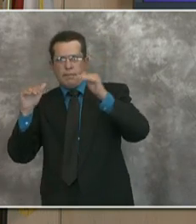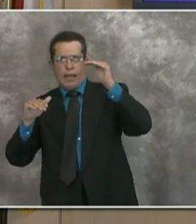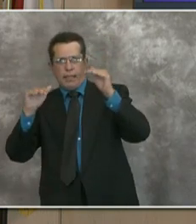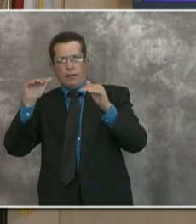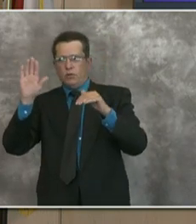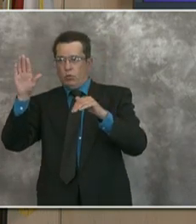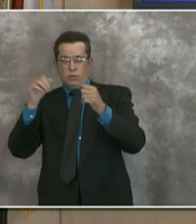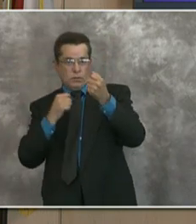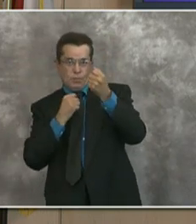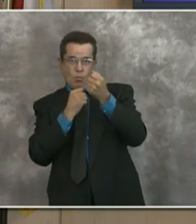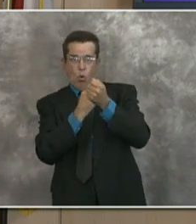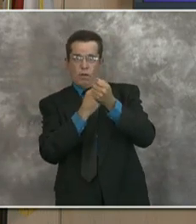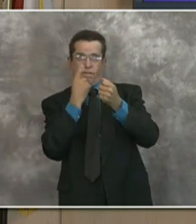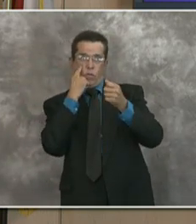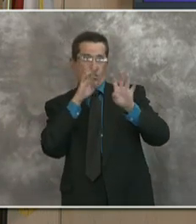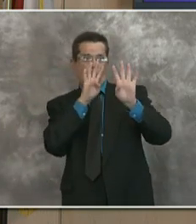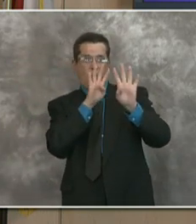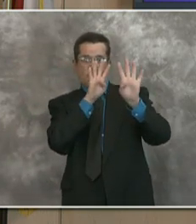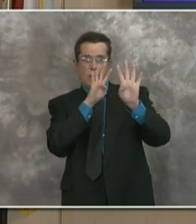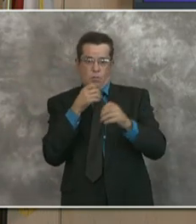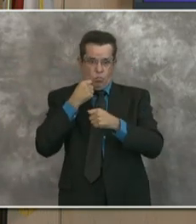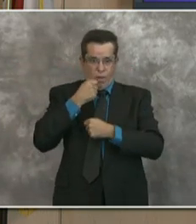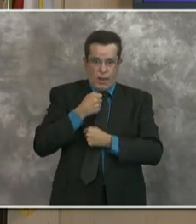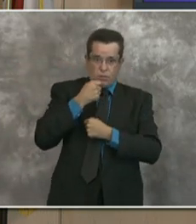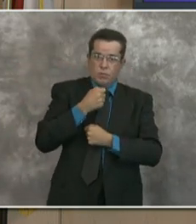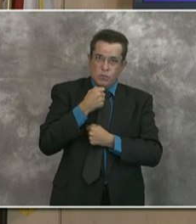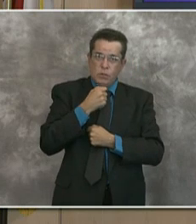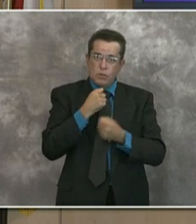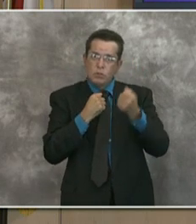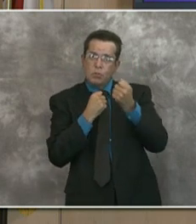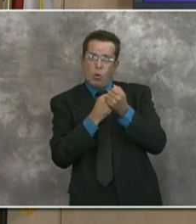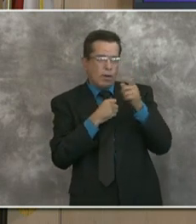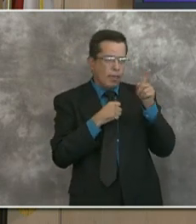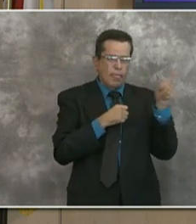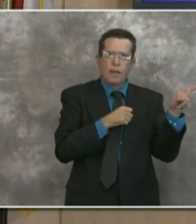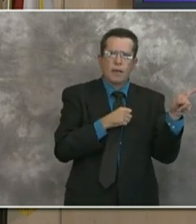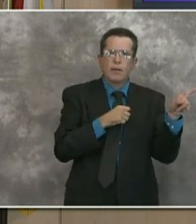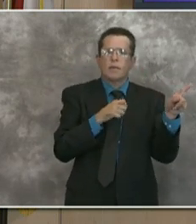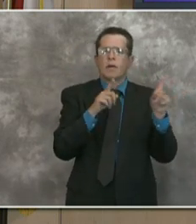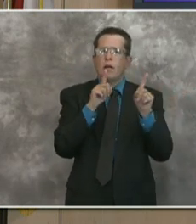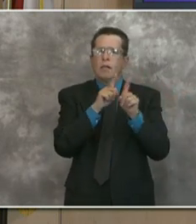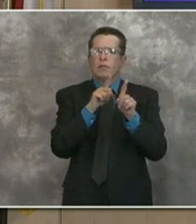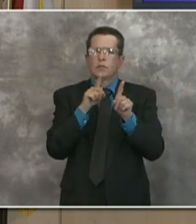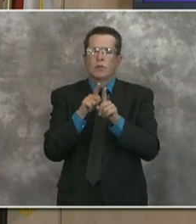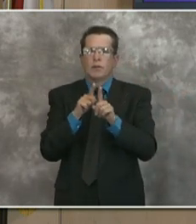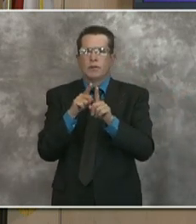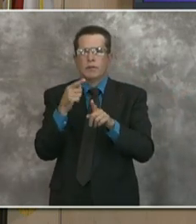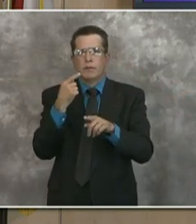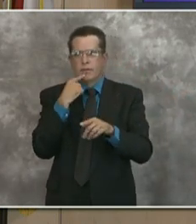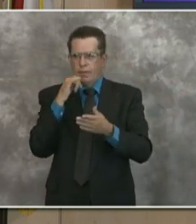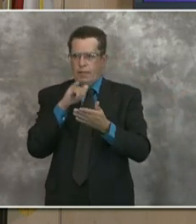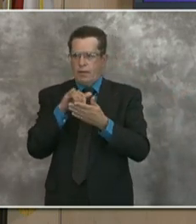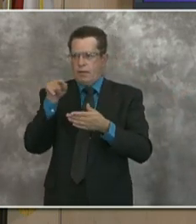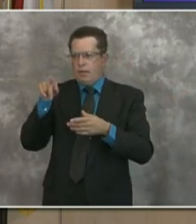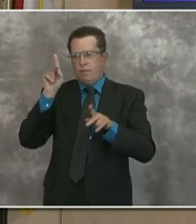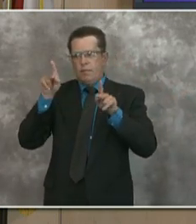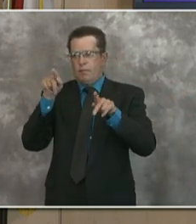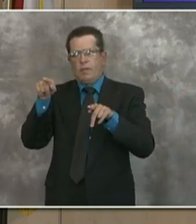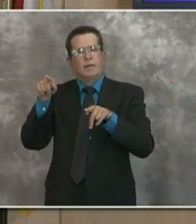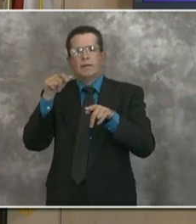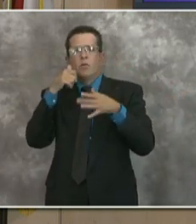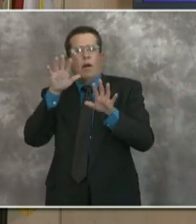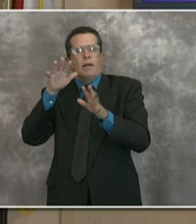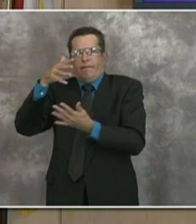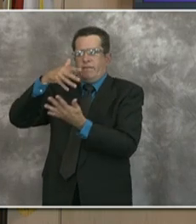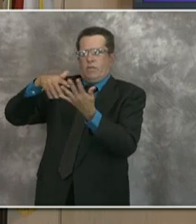this movement and thousands of protesters marching in the streets while also saying, even just today, people need to avoid mass